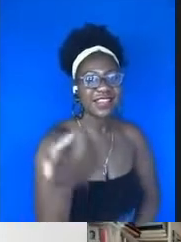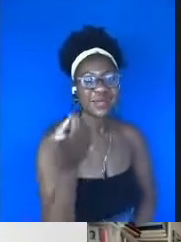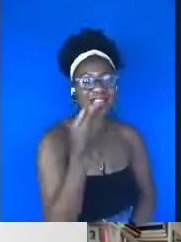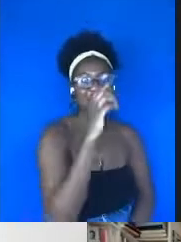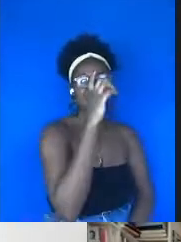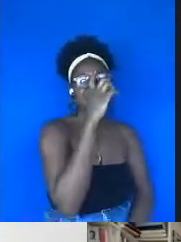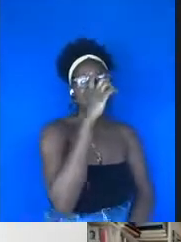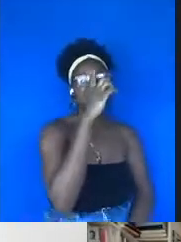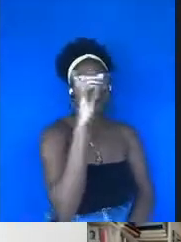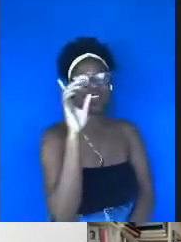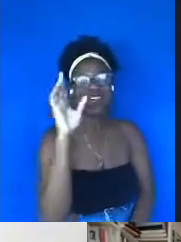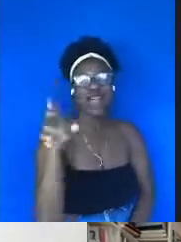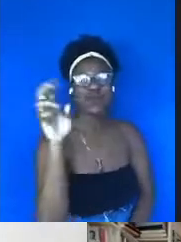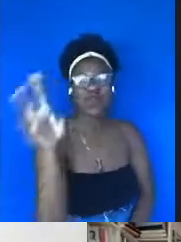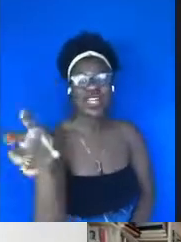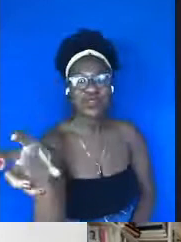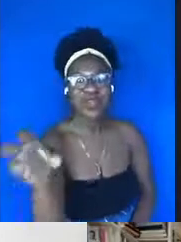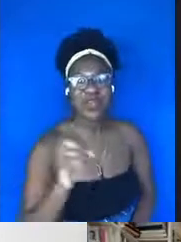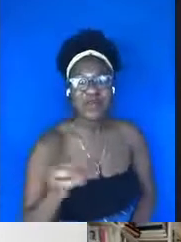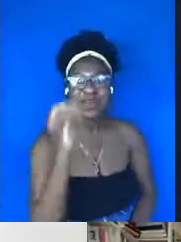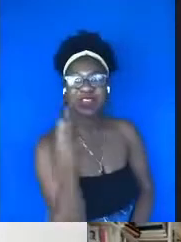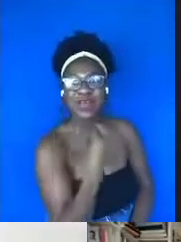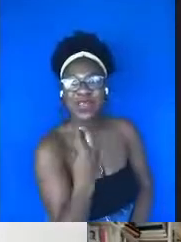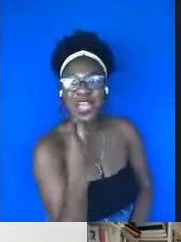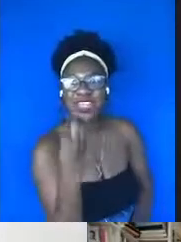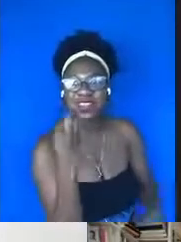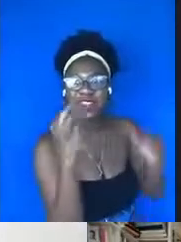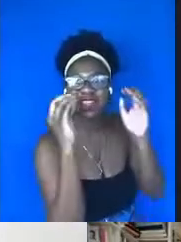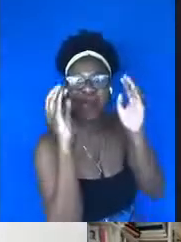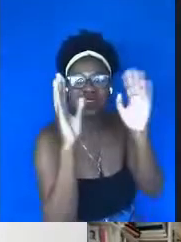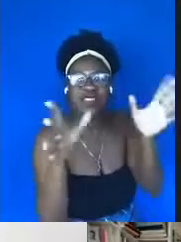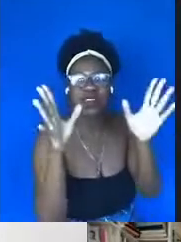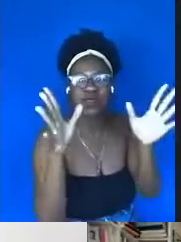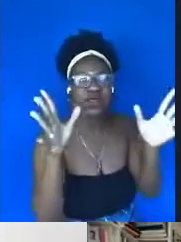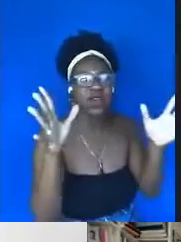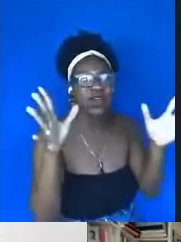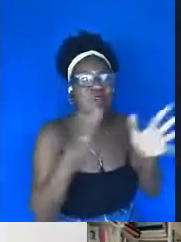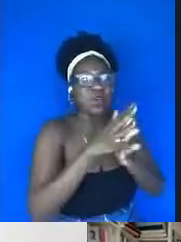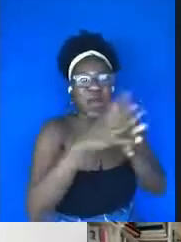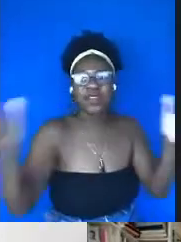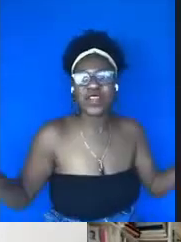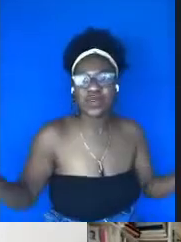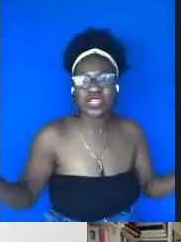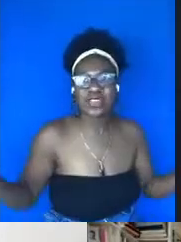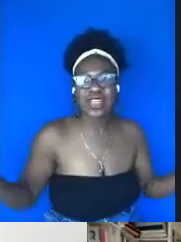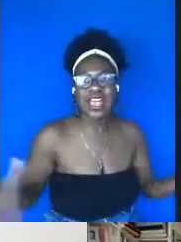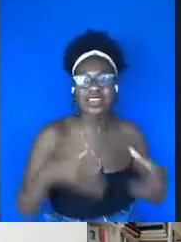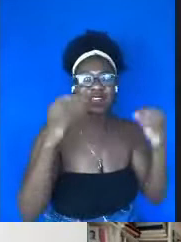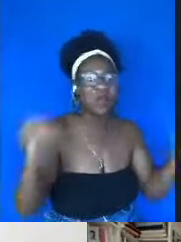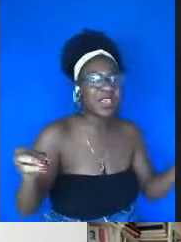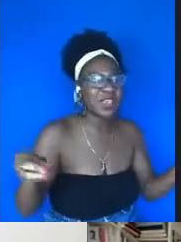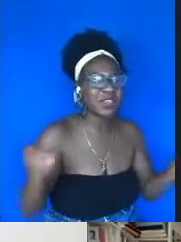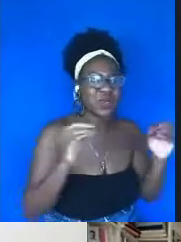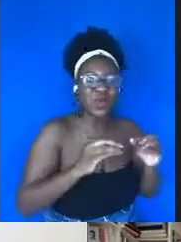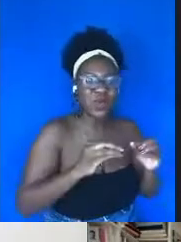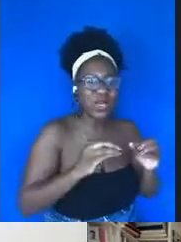And I like that Migdalia said that it's hypernatural, because for me, I just think I perceive modern day witches as